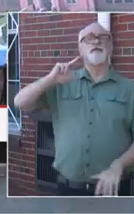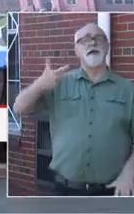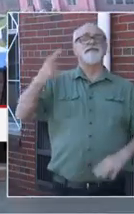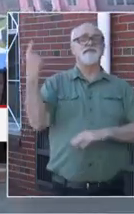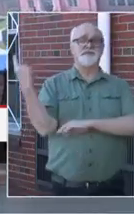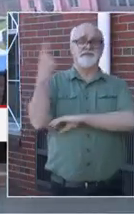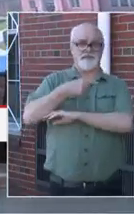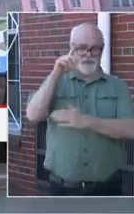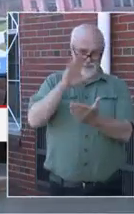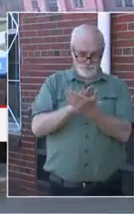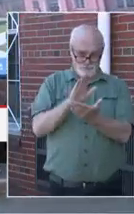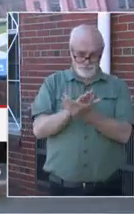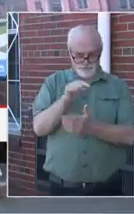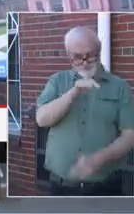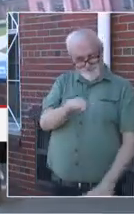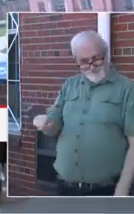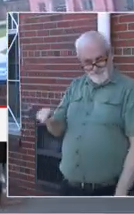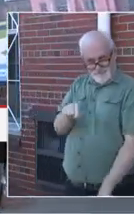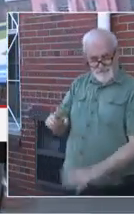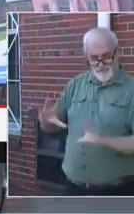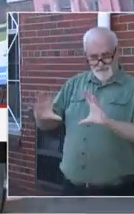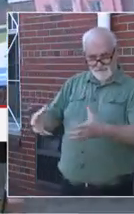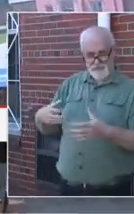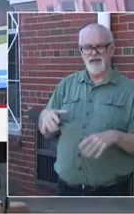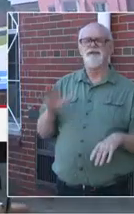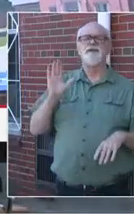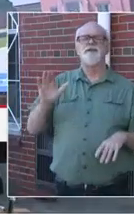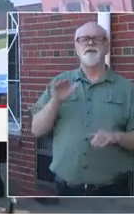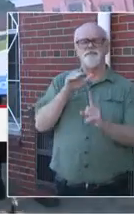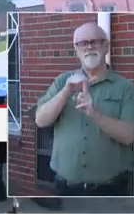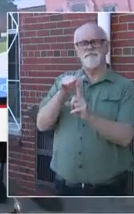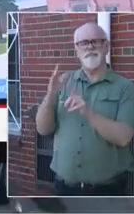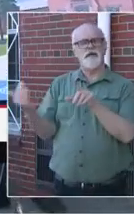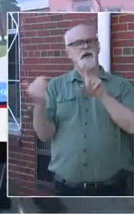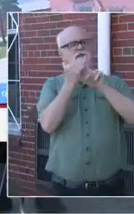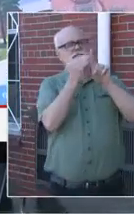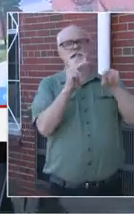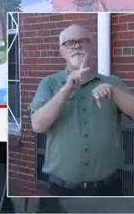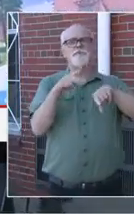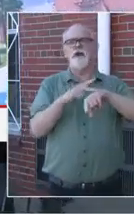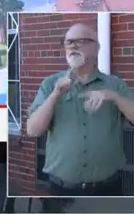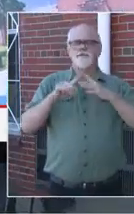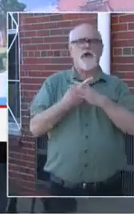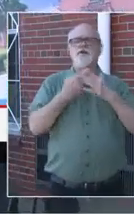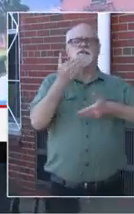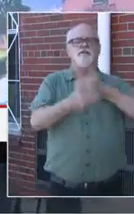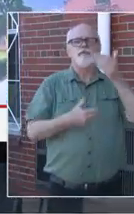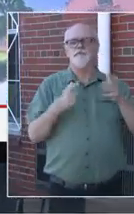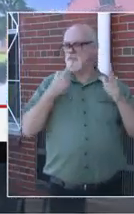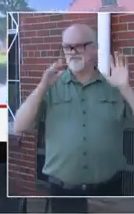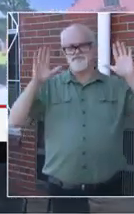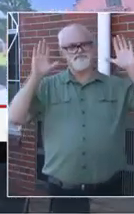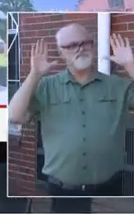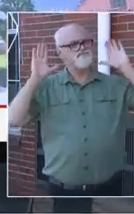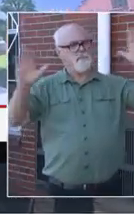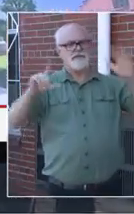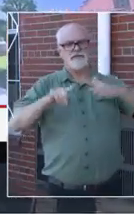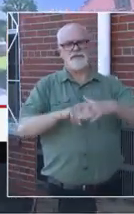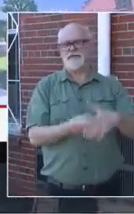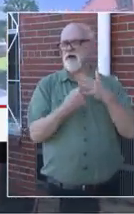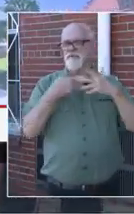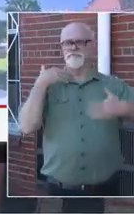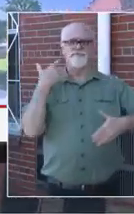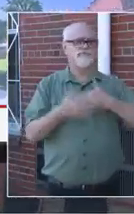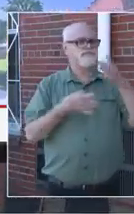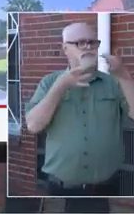Principal Jenkins about the start. He said, Chancellor, it's been great. Thank you to the community for clapping in our students and ensuring that we're off to a